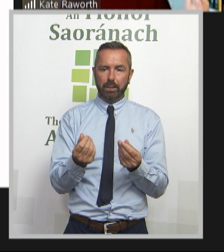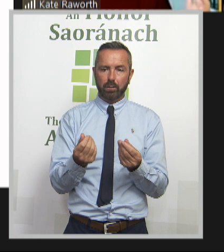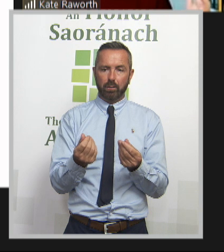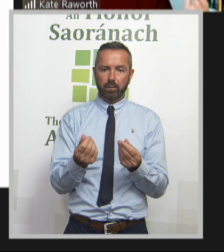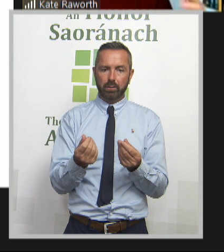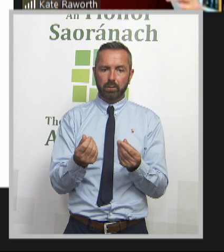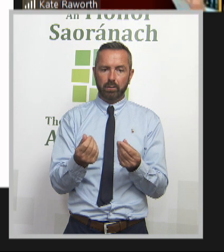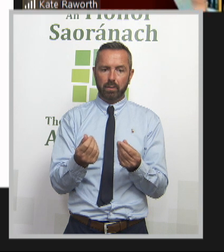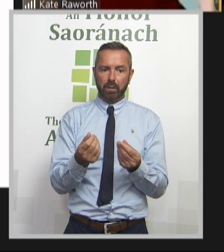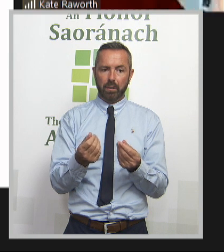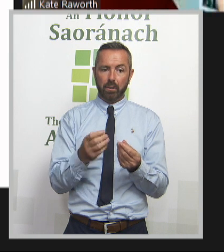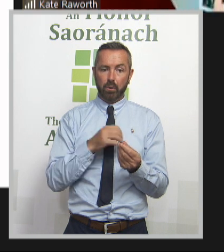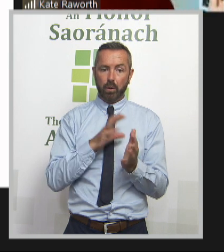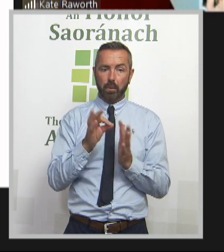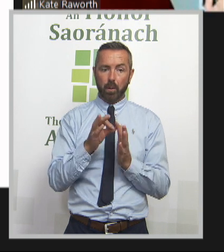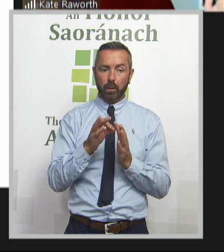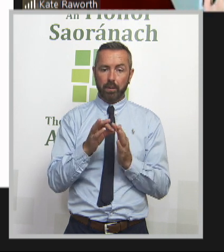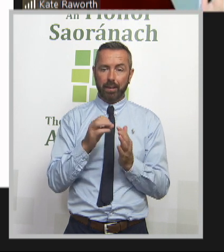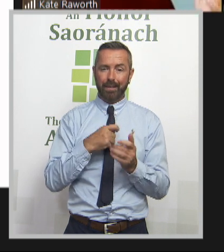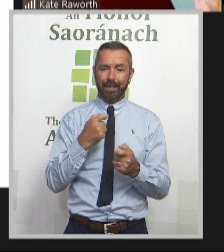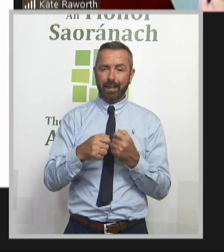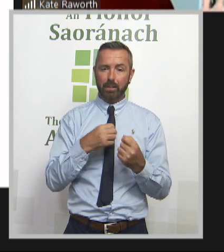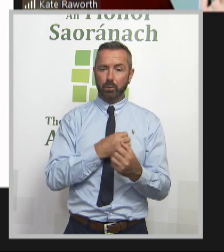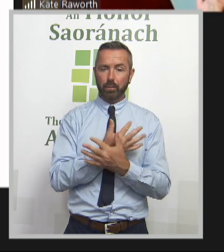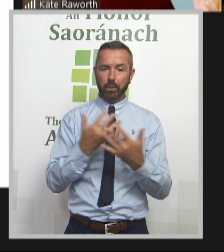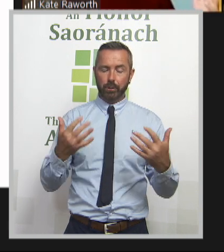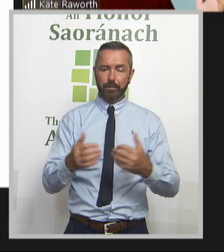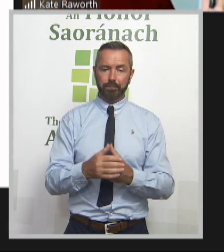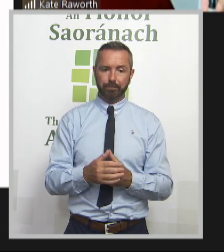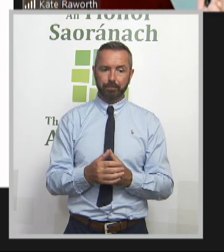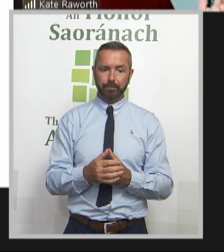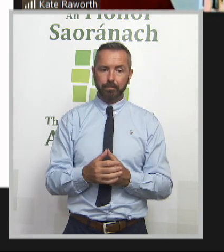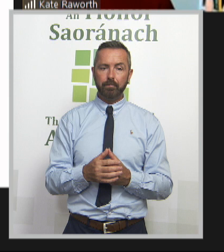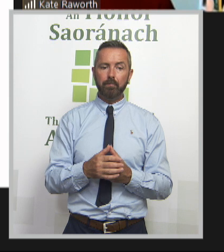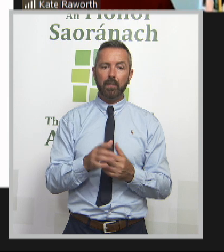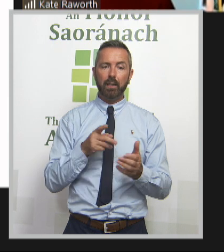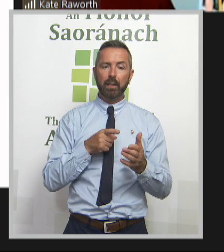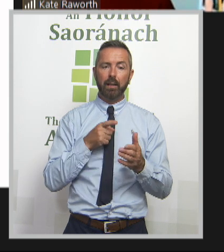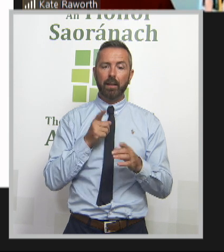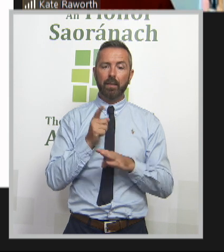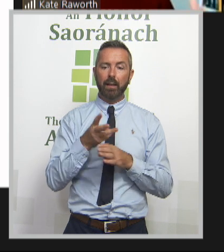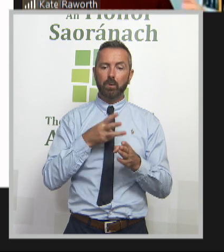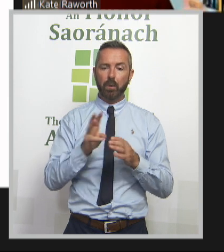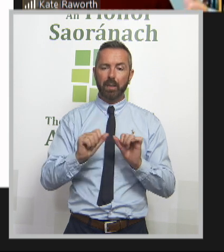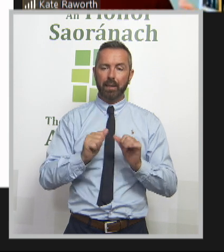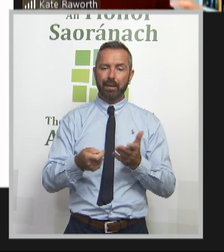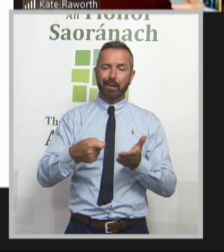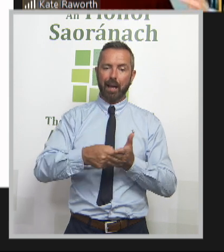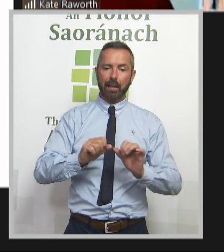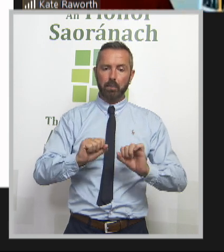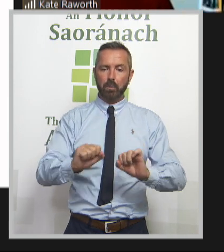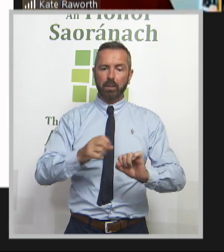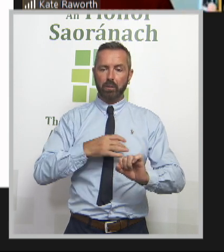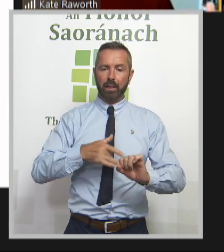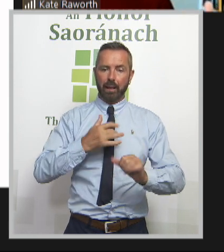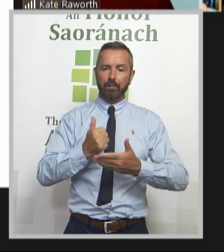ceiling. That's where we overshoot the pressure on Earth's life-supporting systems, and we start to cause